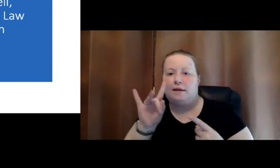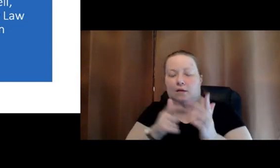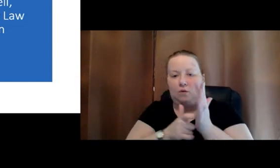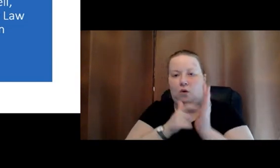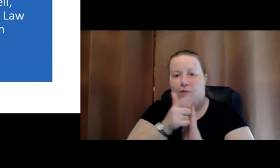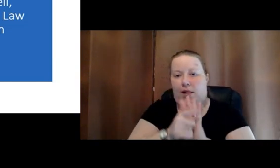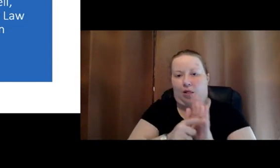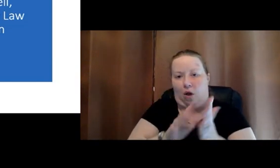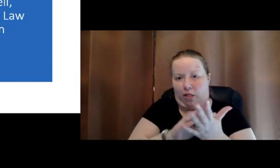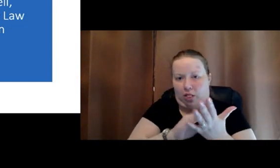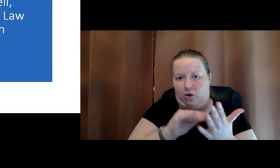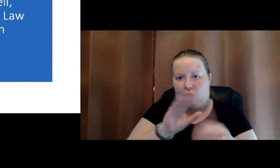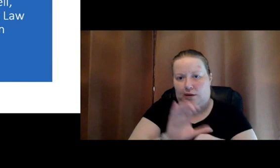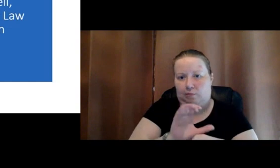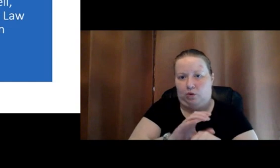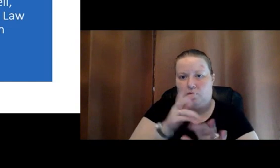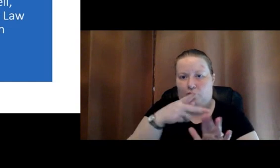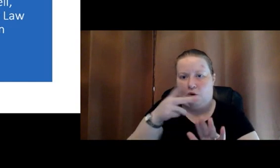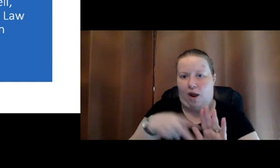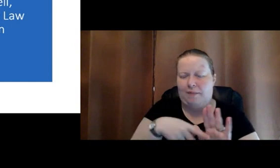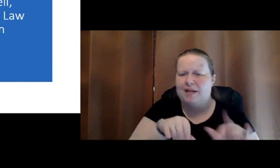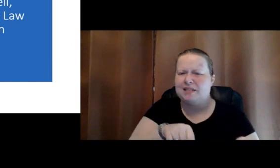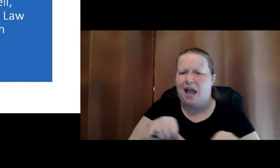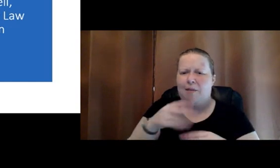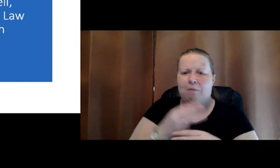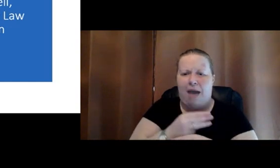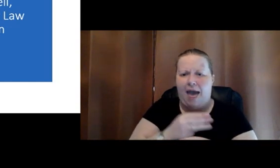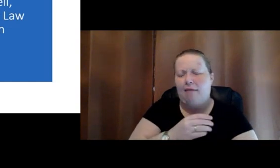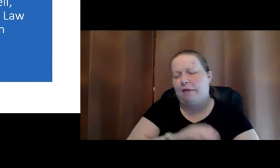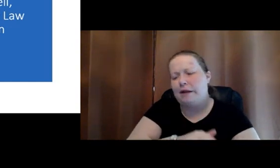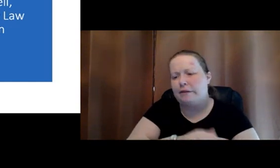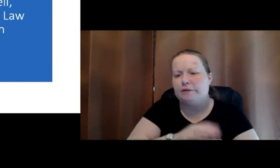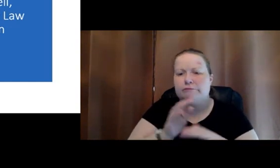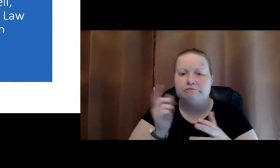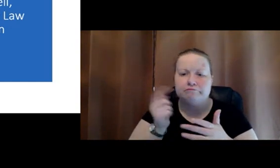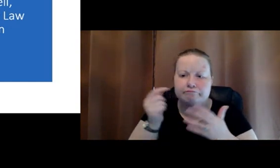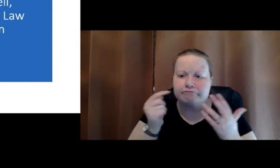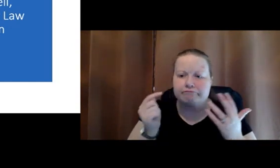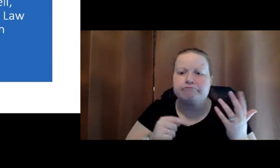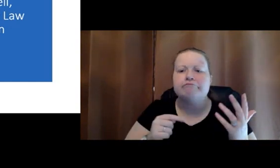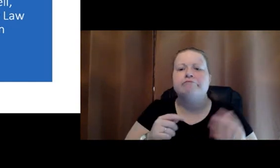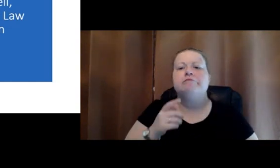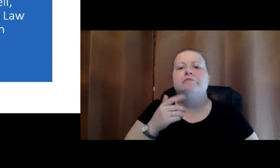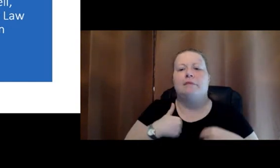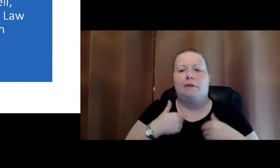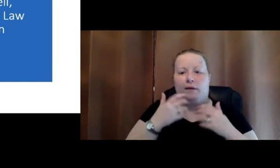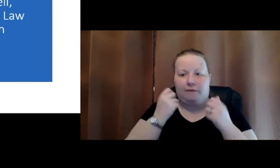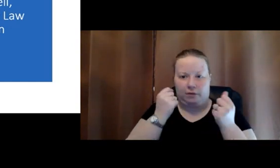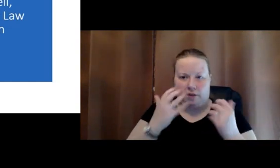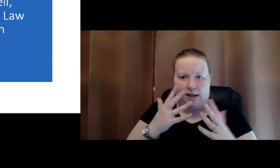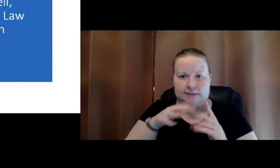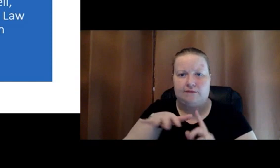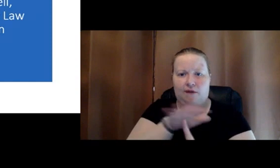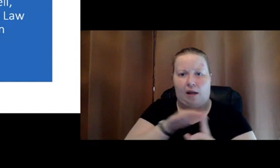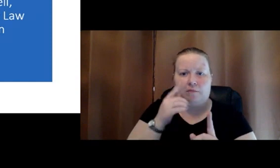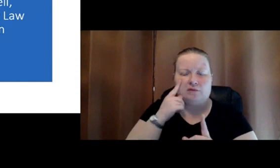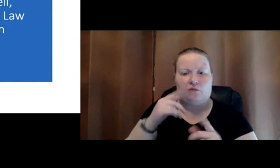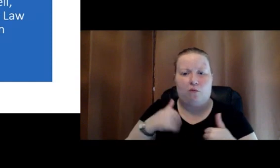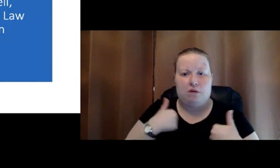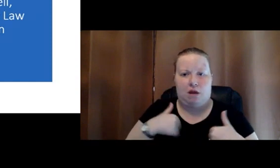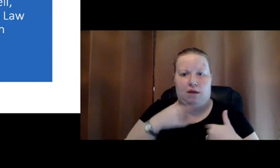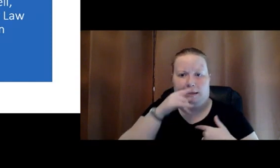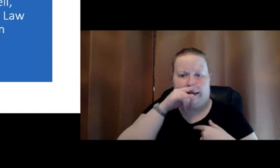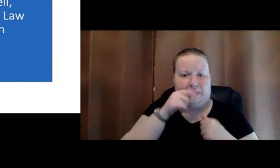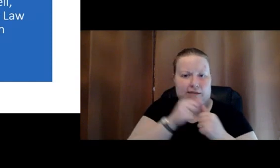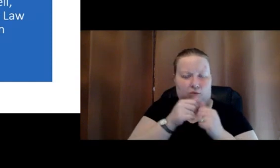computer programming, just like you would learn math or English or something else. And there are lots of environments for these young kids with lots of